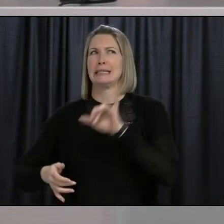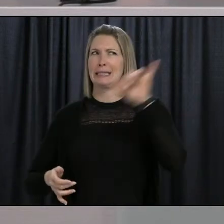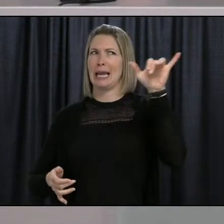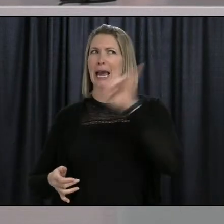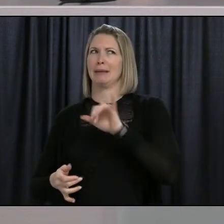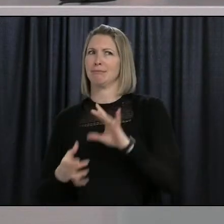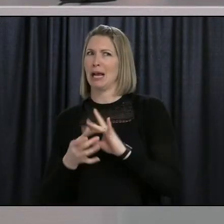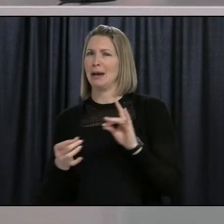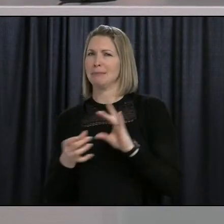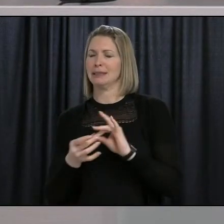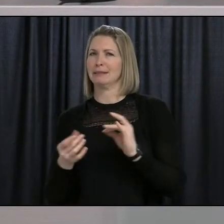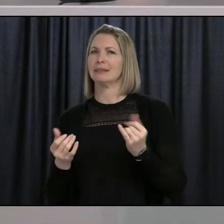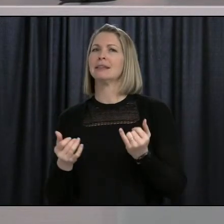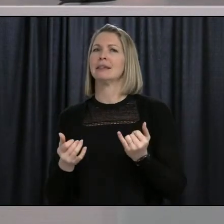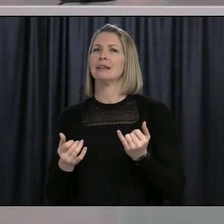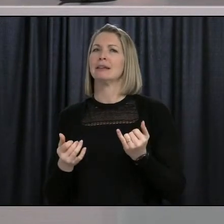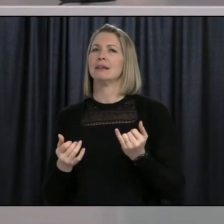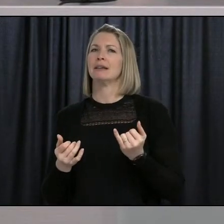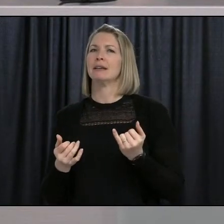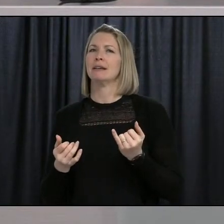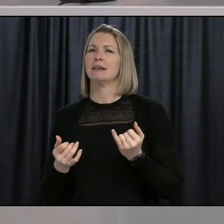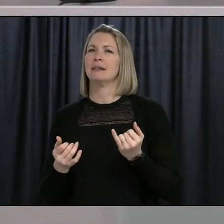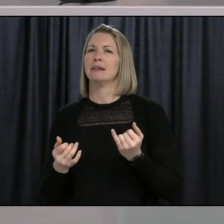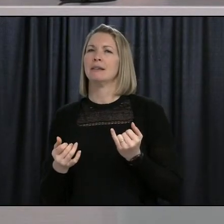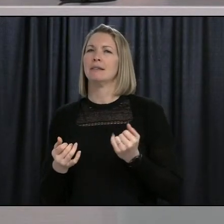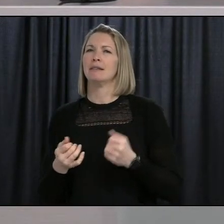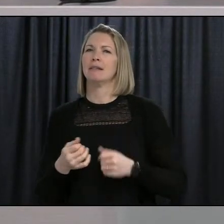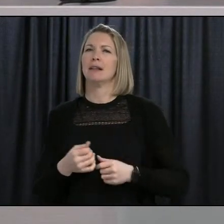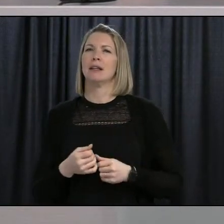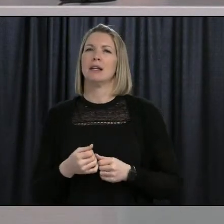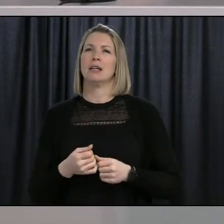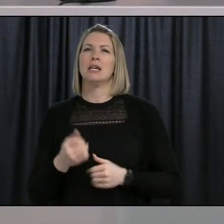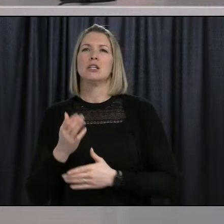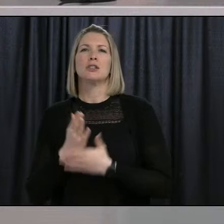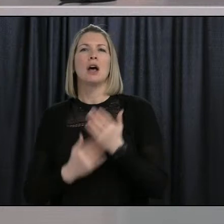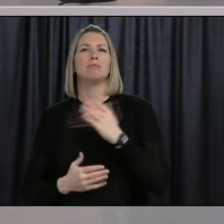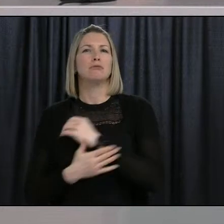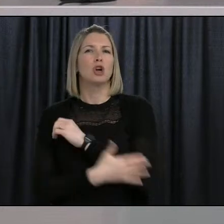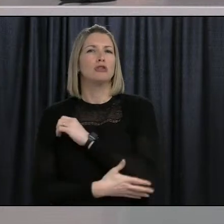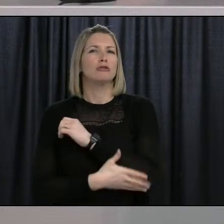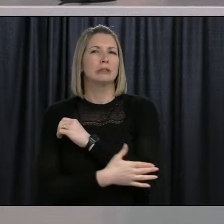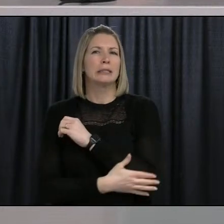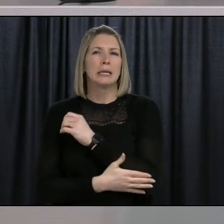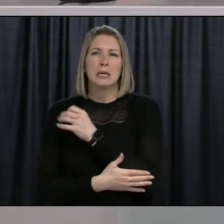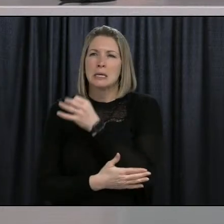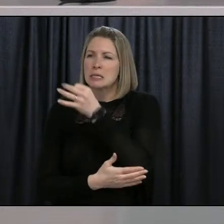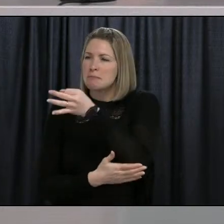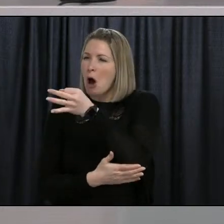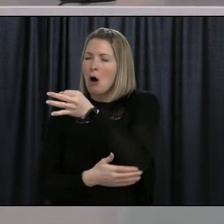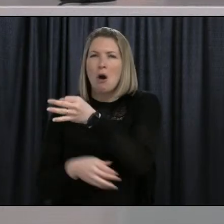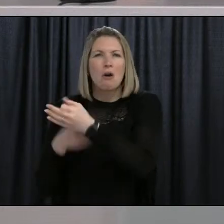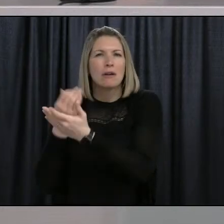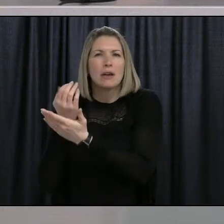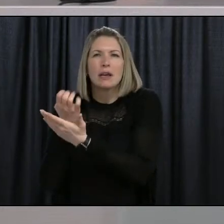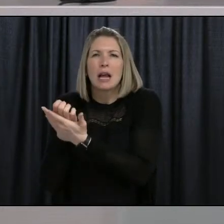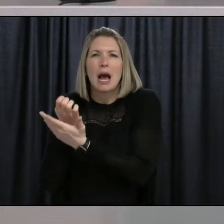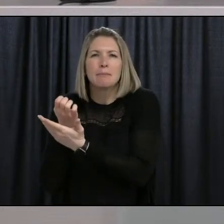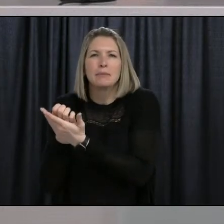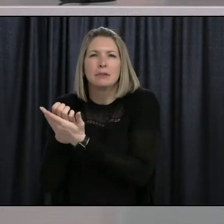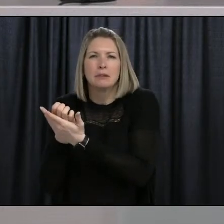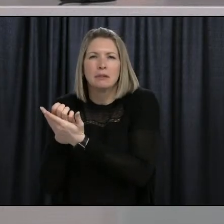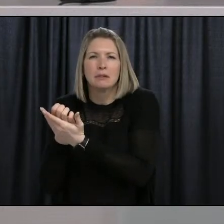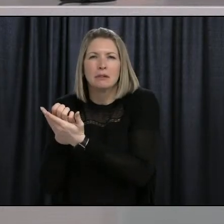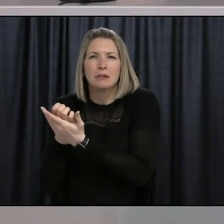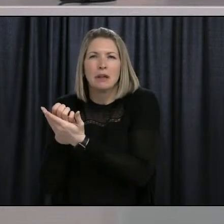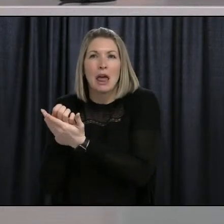economies not even a tenth of the size of Canada's, like Morocco, they expect to have 80% of their citizens vaccinated by the end